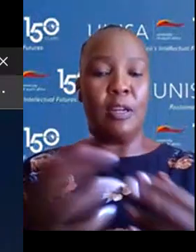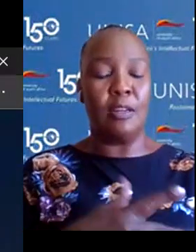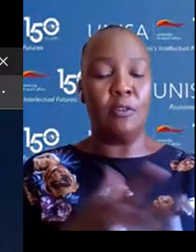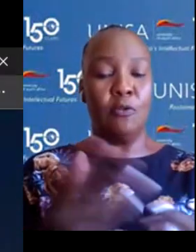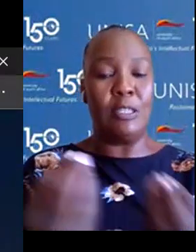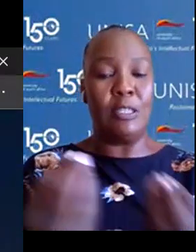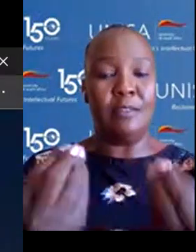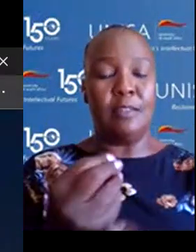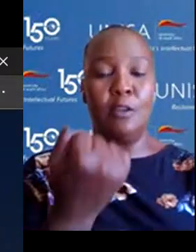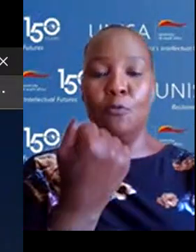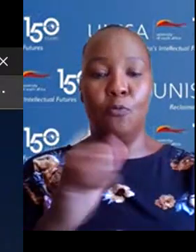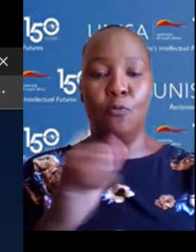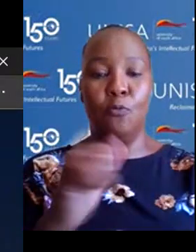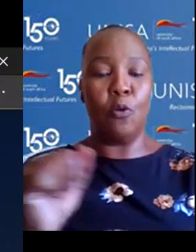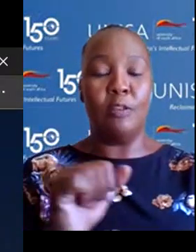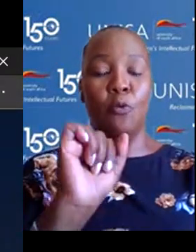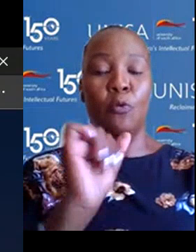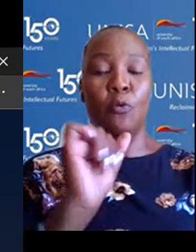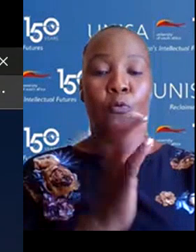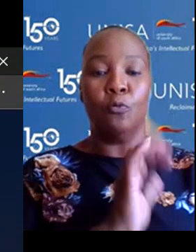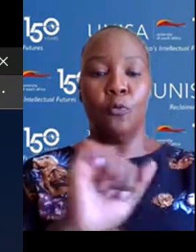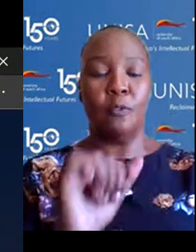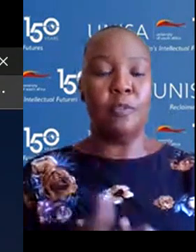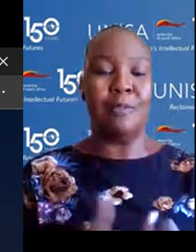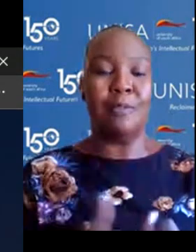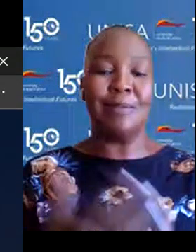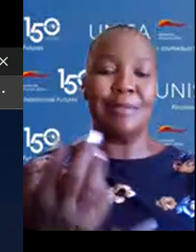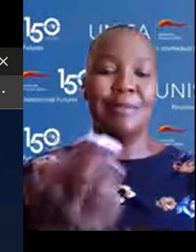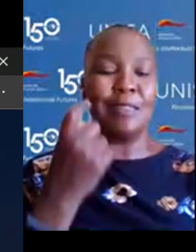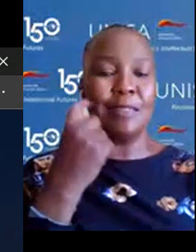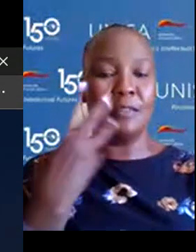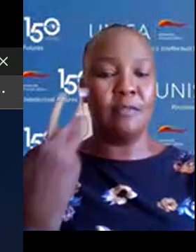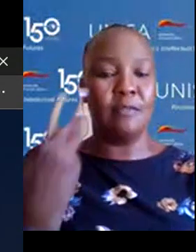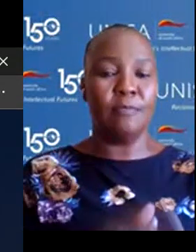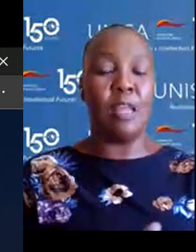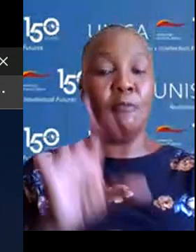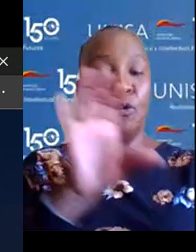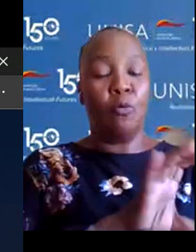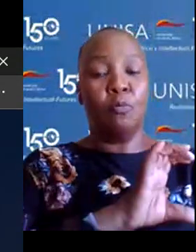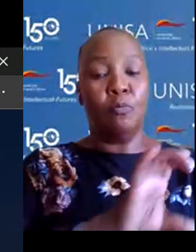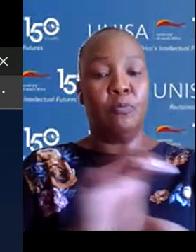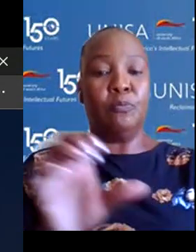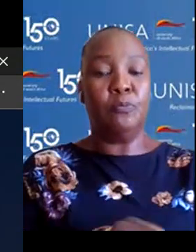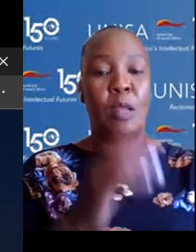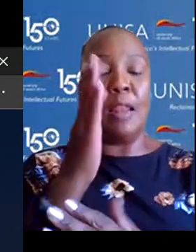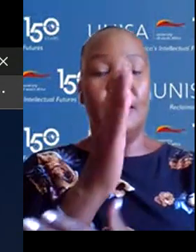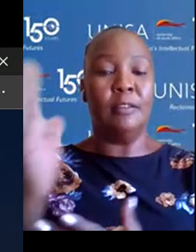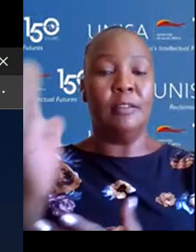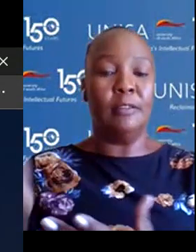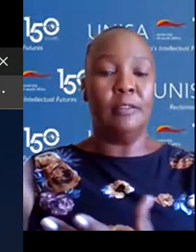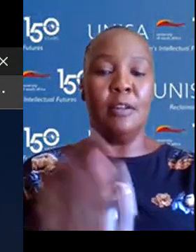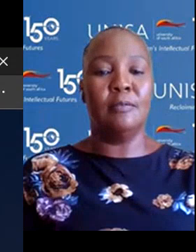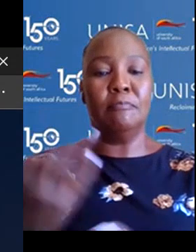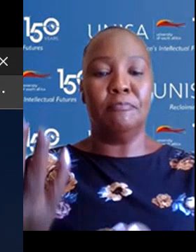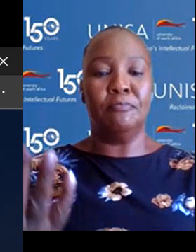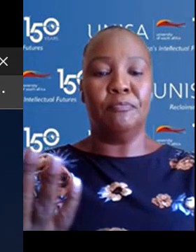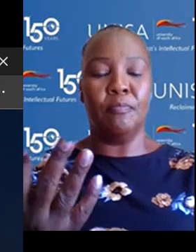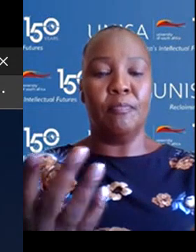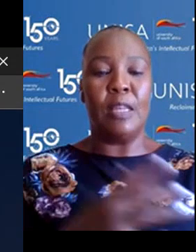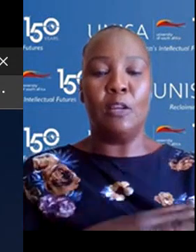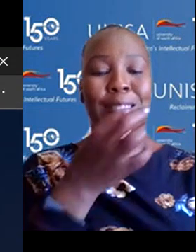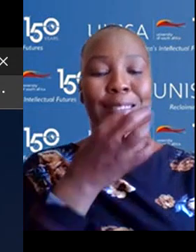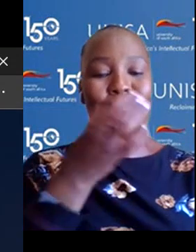no. Okay? Simple rule of thumb. If you're in the computer lab or the library, please do not